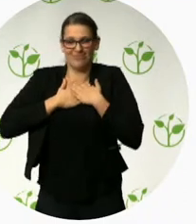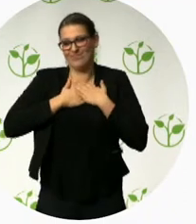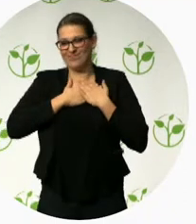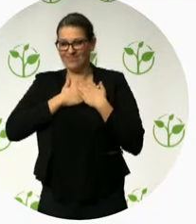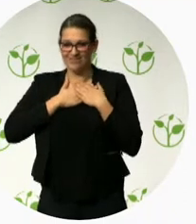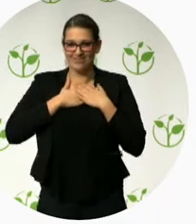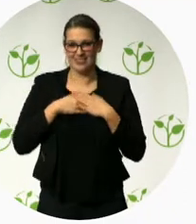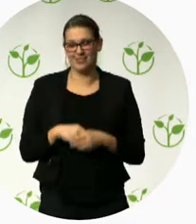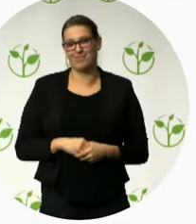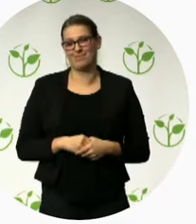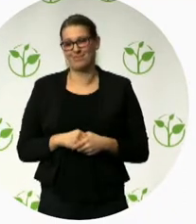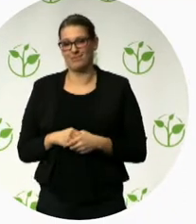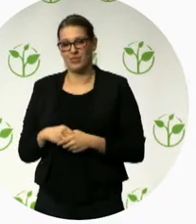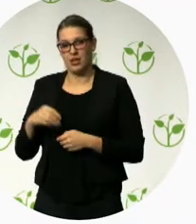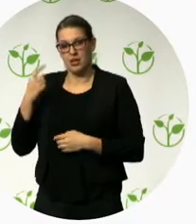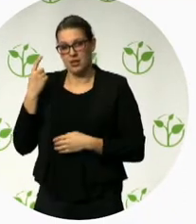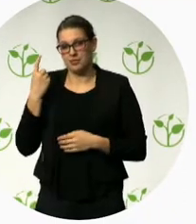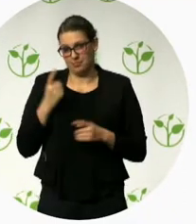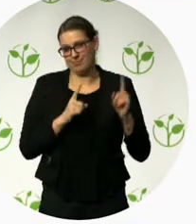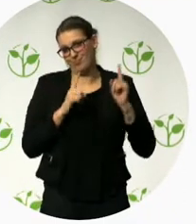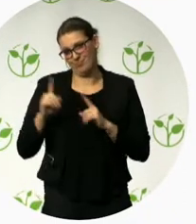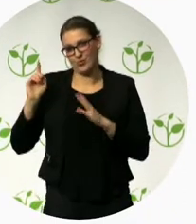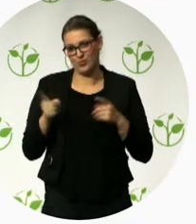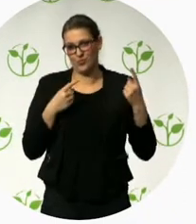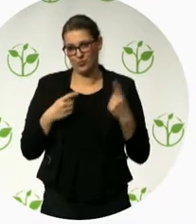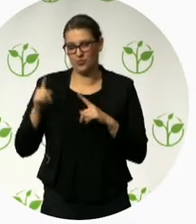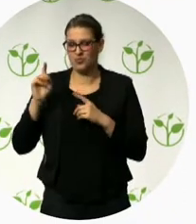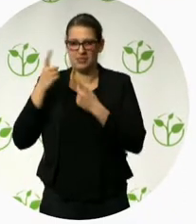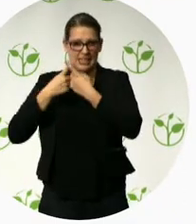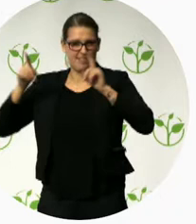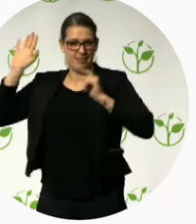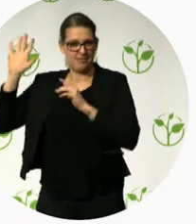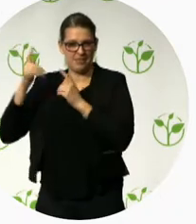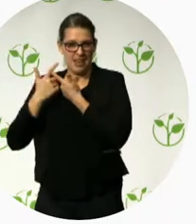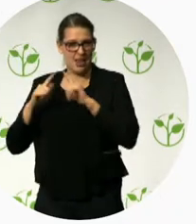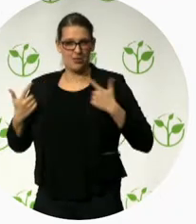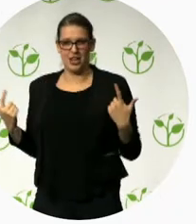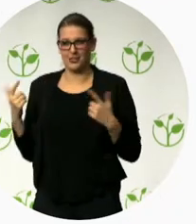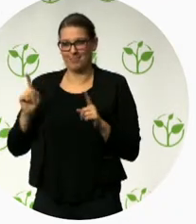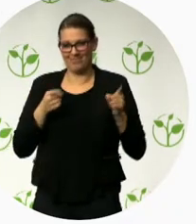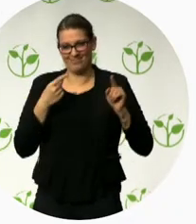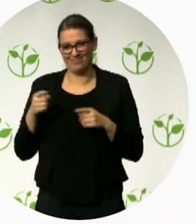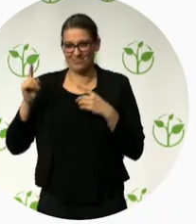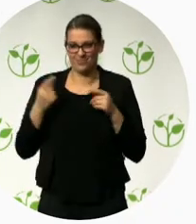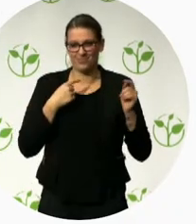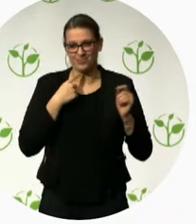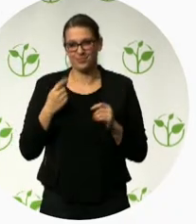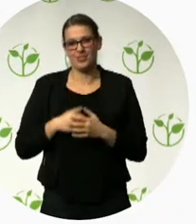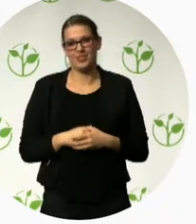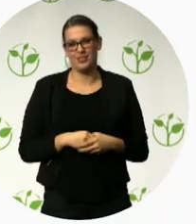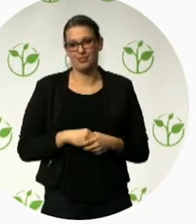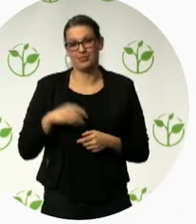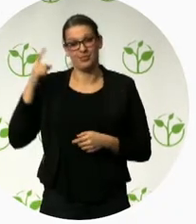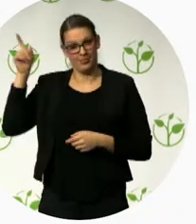ama mero saas mutu ko dhadkan ama ko maya le